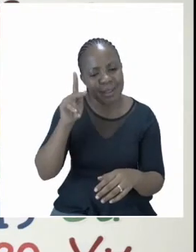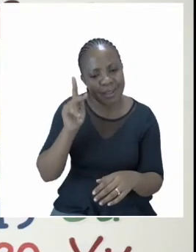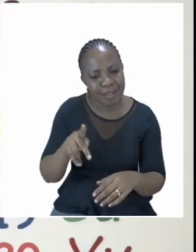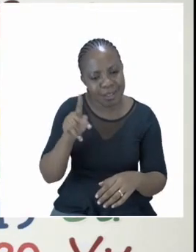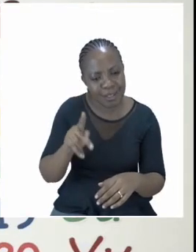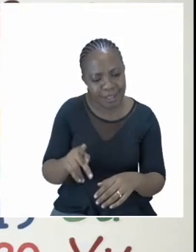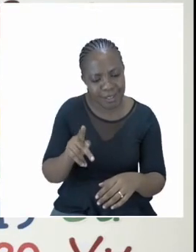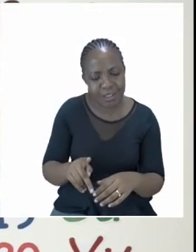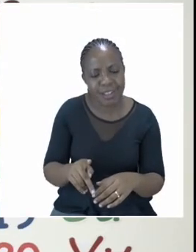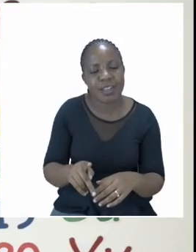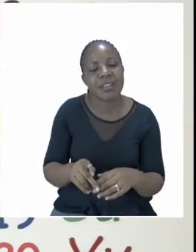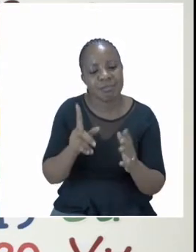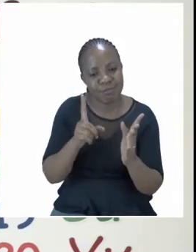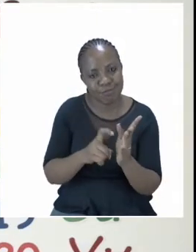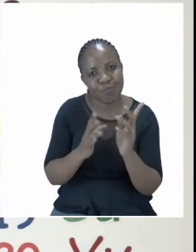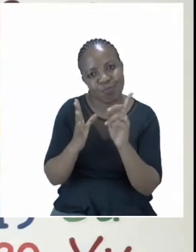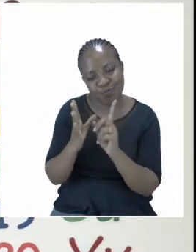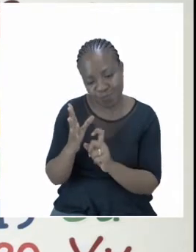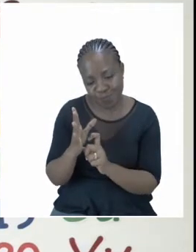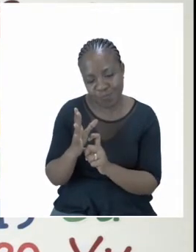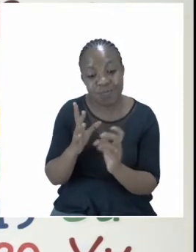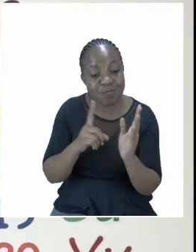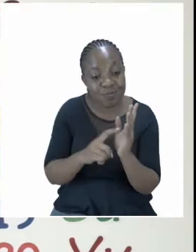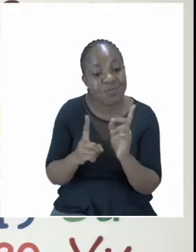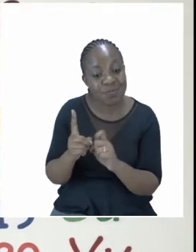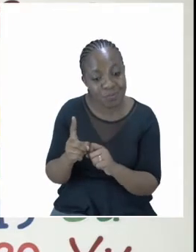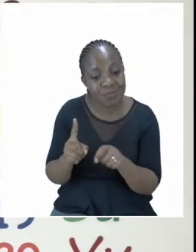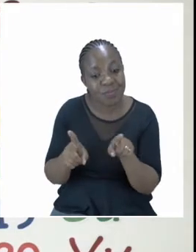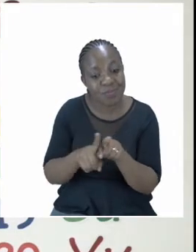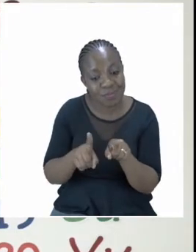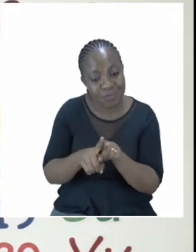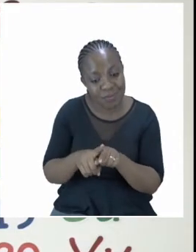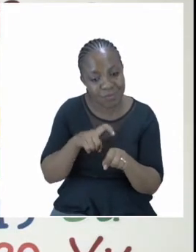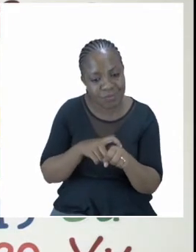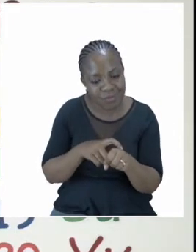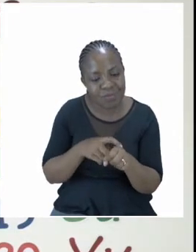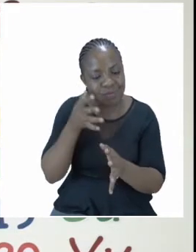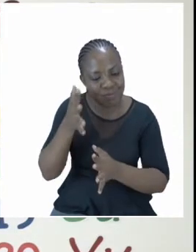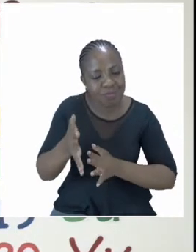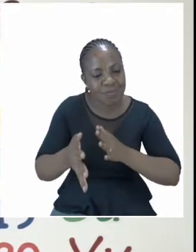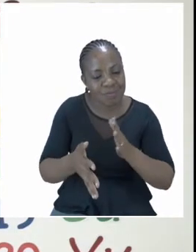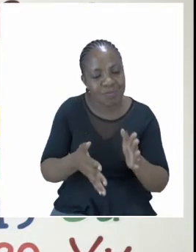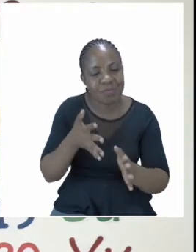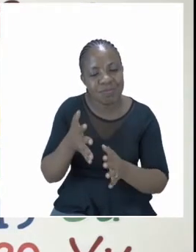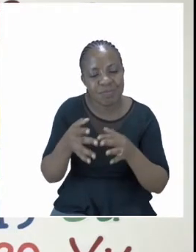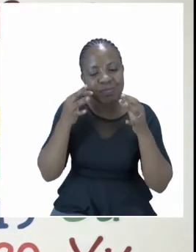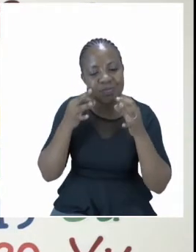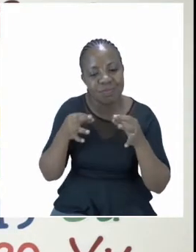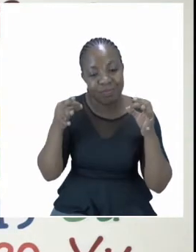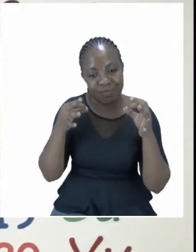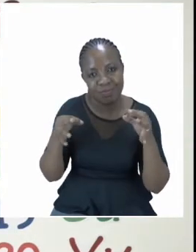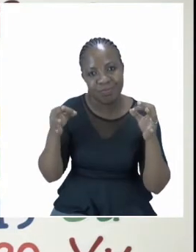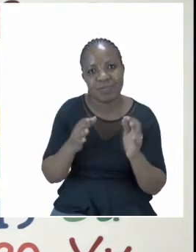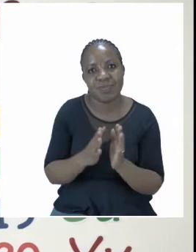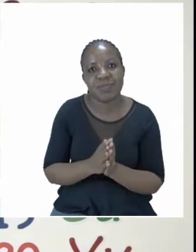sanitize. Remember, when we are sanitizing, we have our special song. So let us get ready to